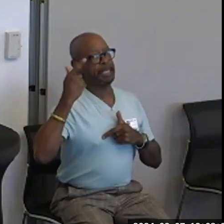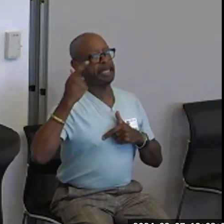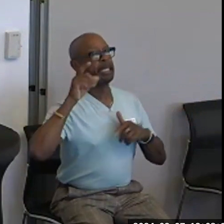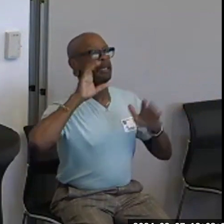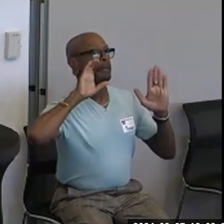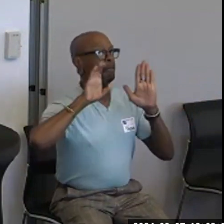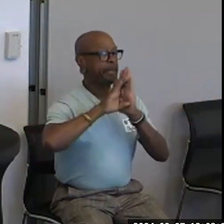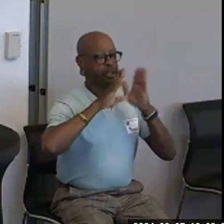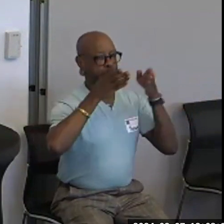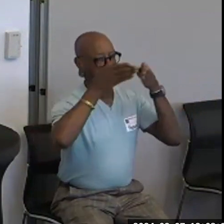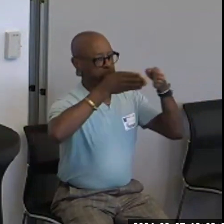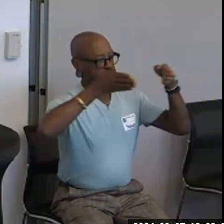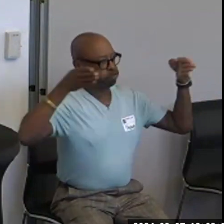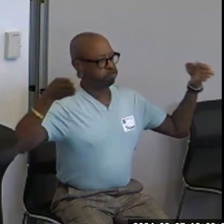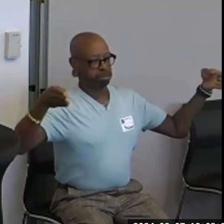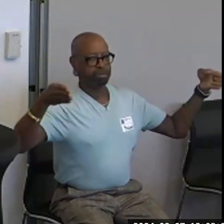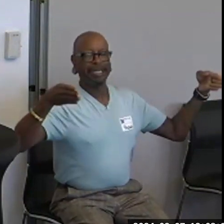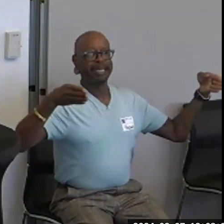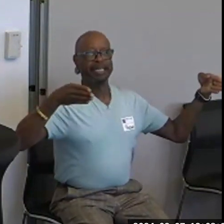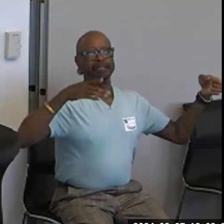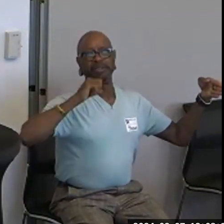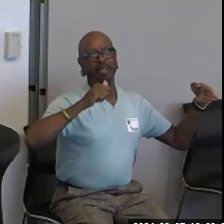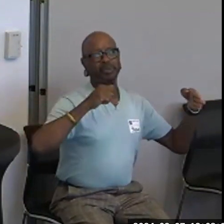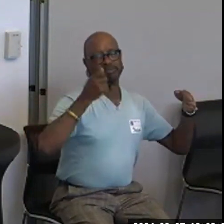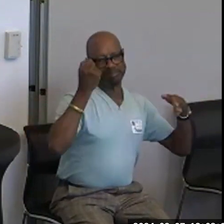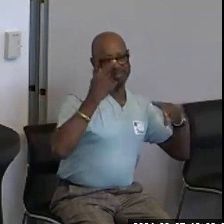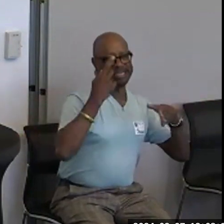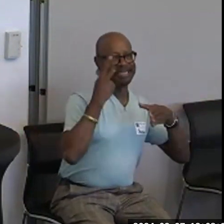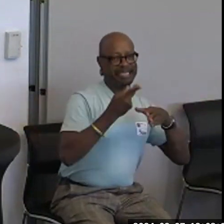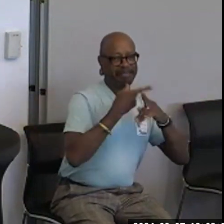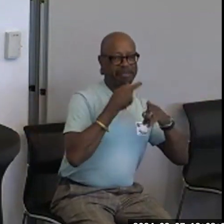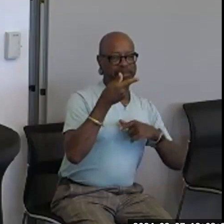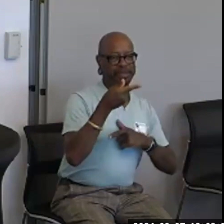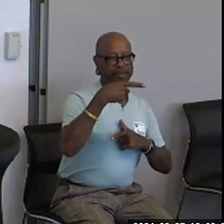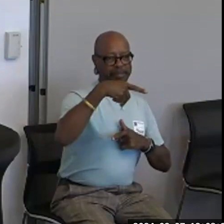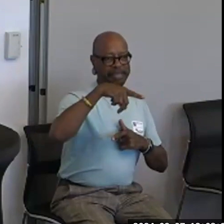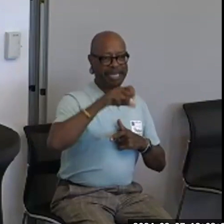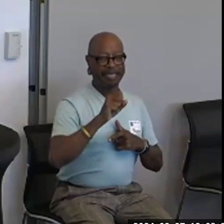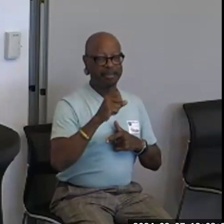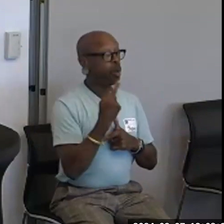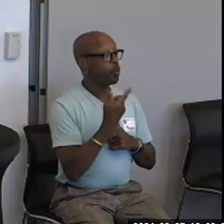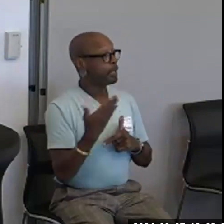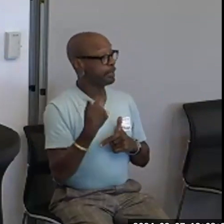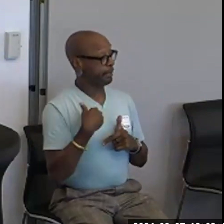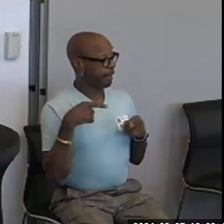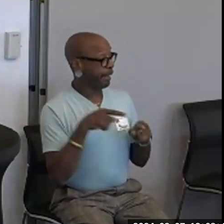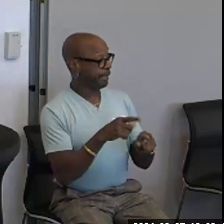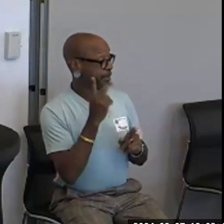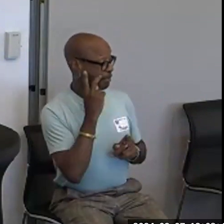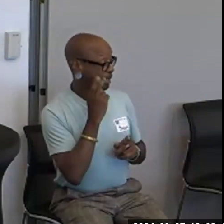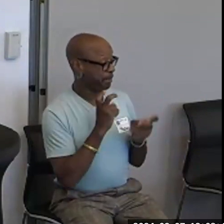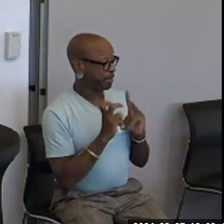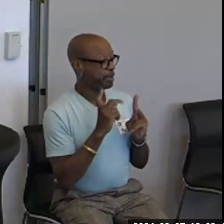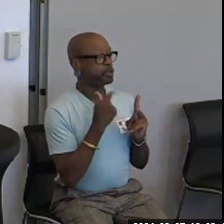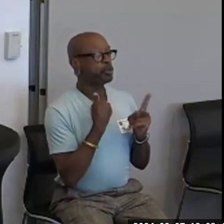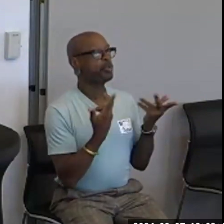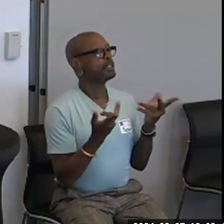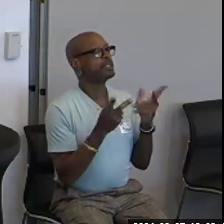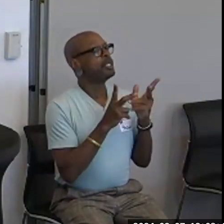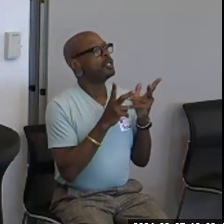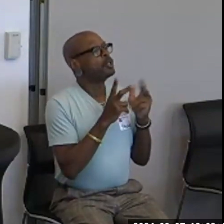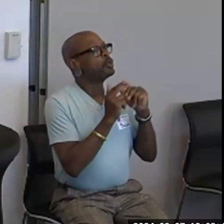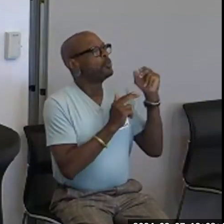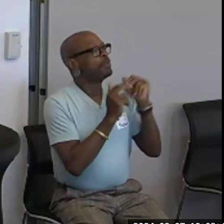how do you get the big picture? You don't get it from GPS. Now, one of the things that we all do as blind people is you build mental